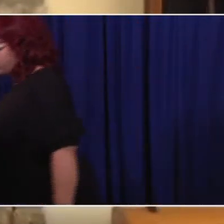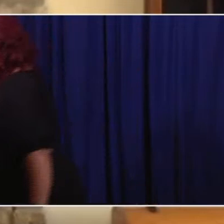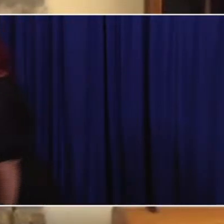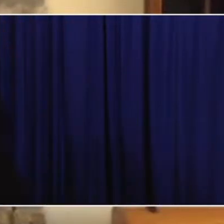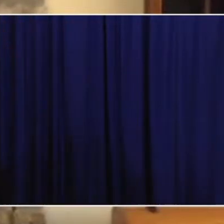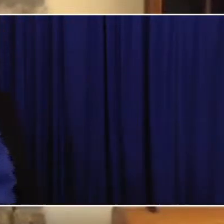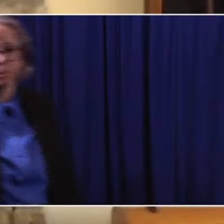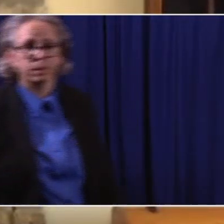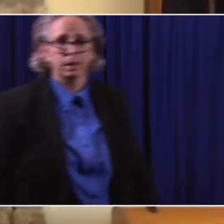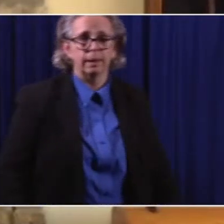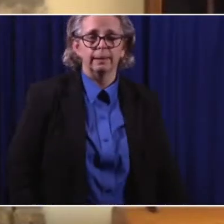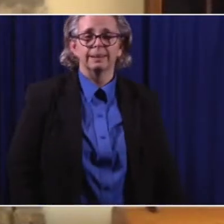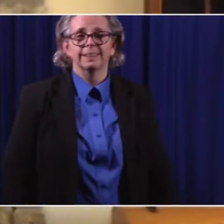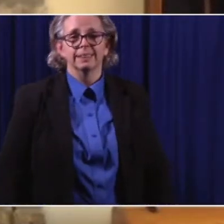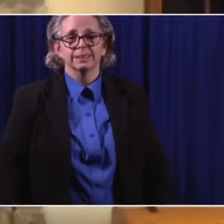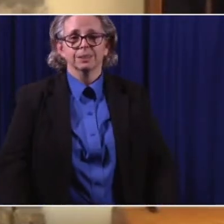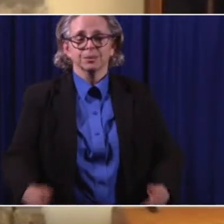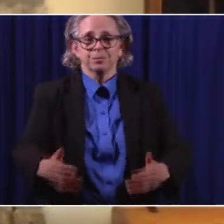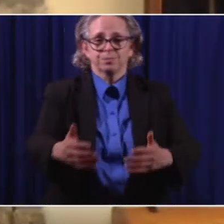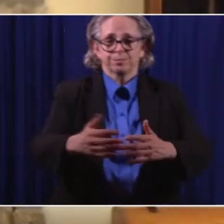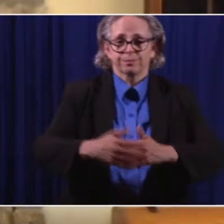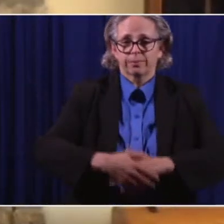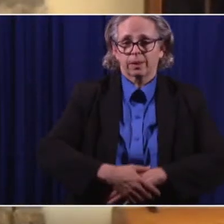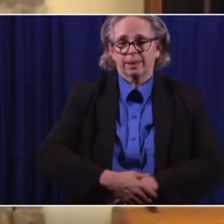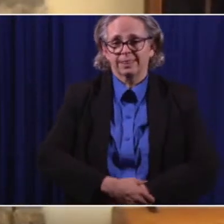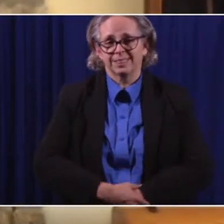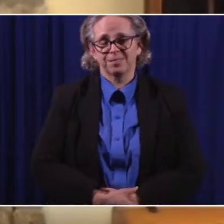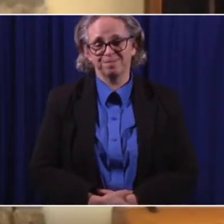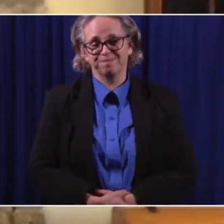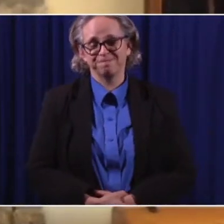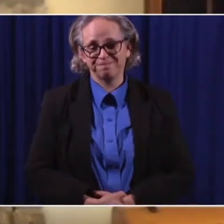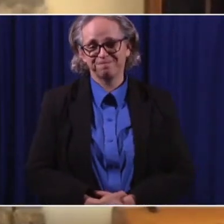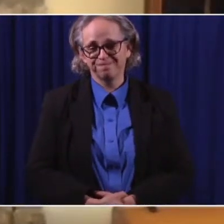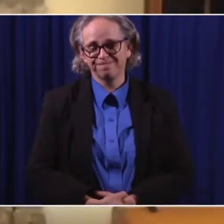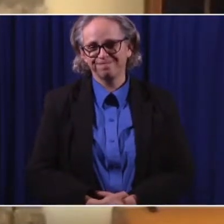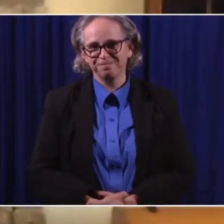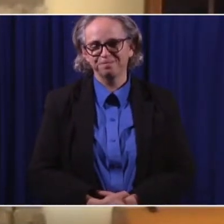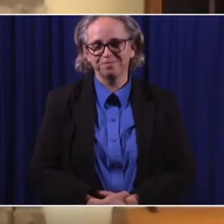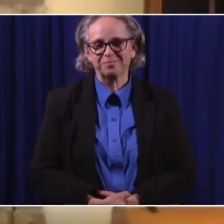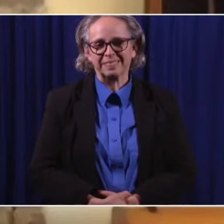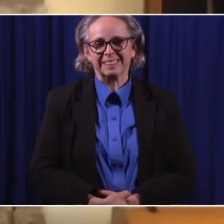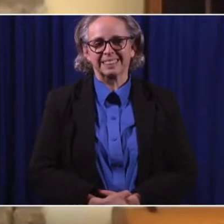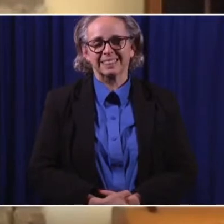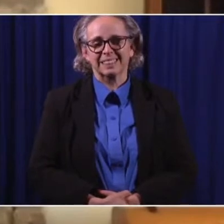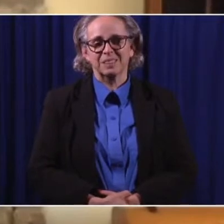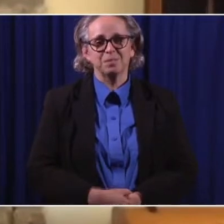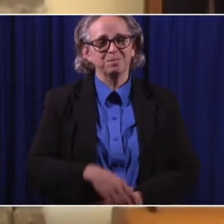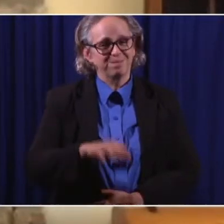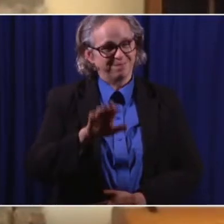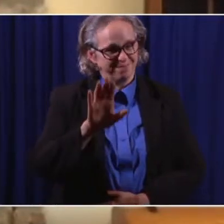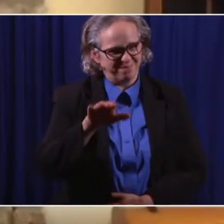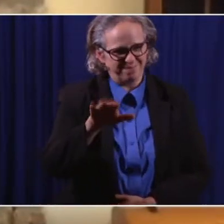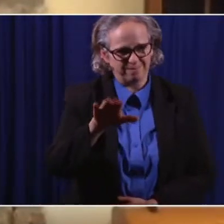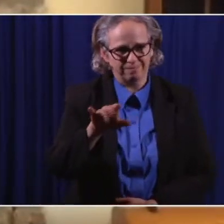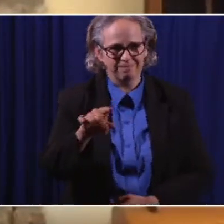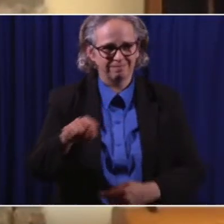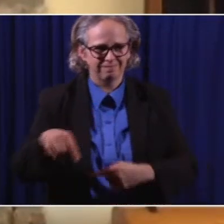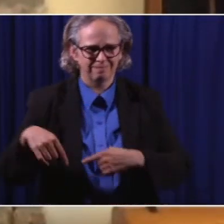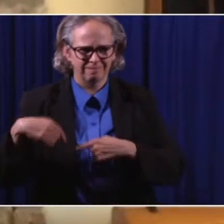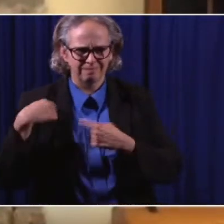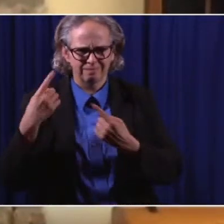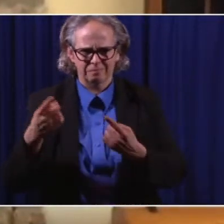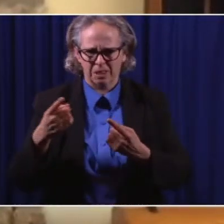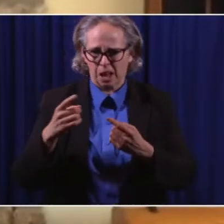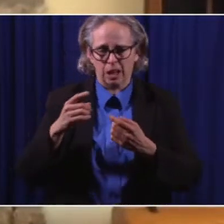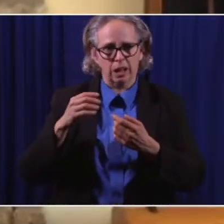time that the situation has got dire, Ohioans have stepped up. So I have to believe that they're going to step up again this time